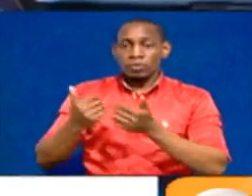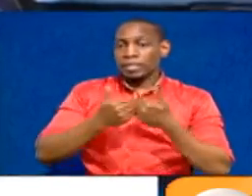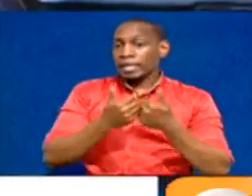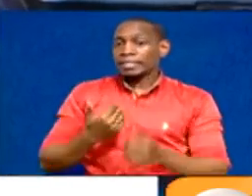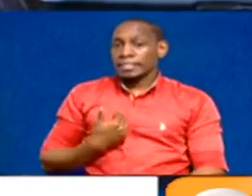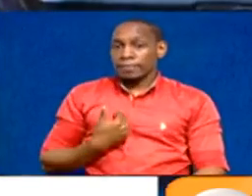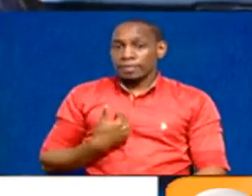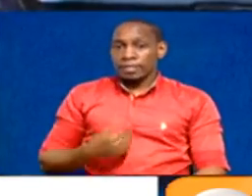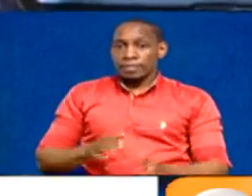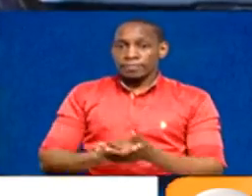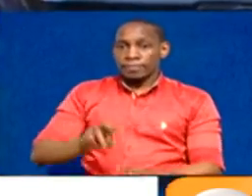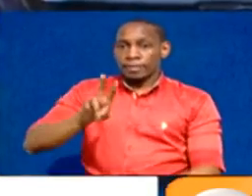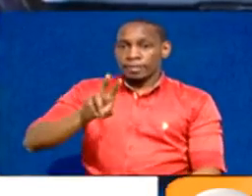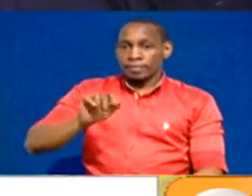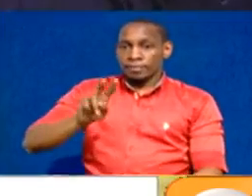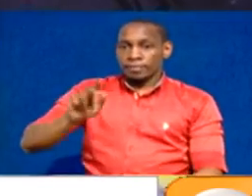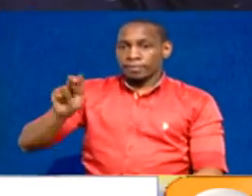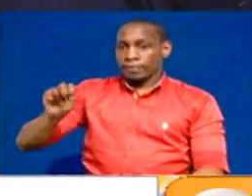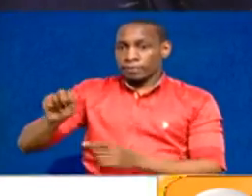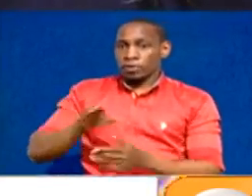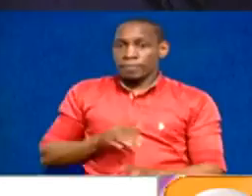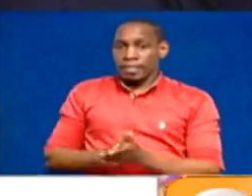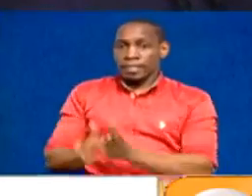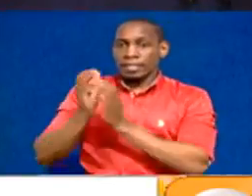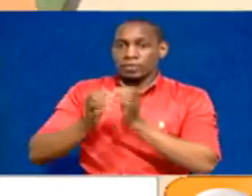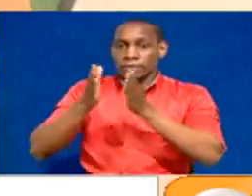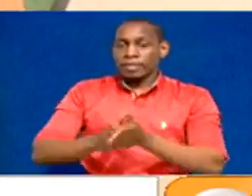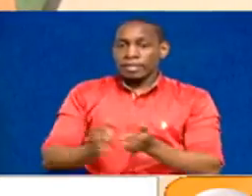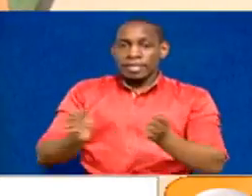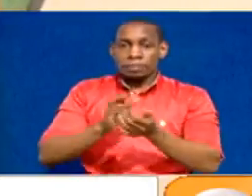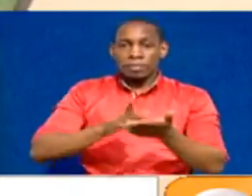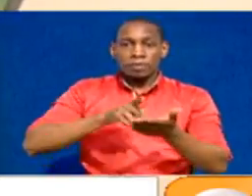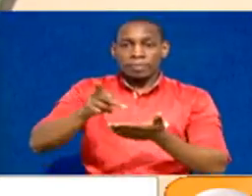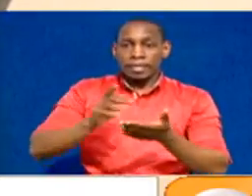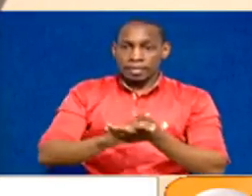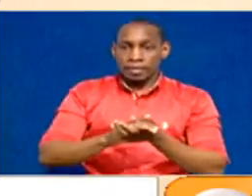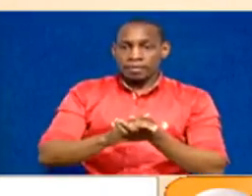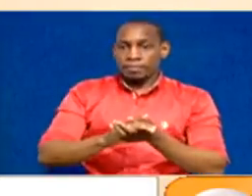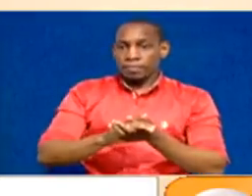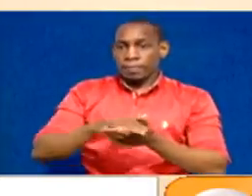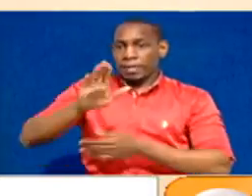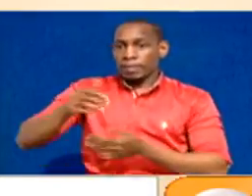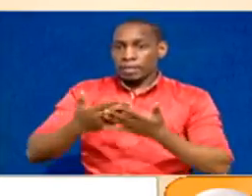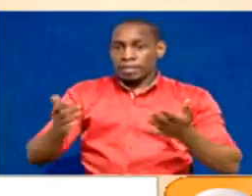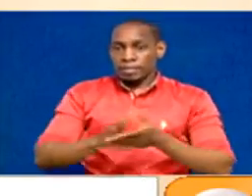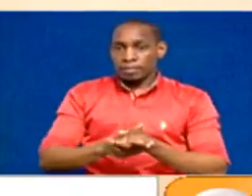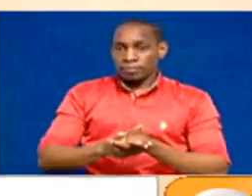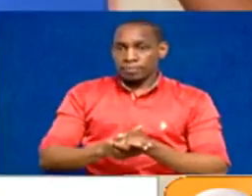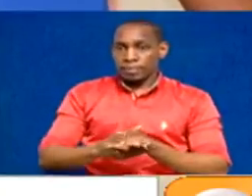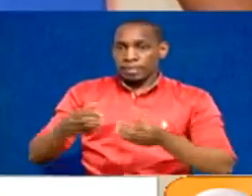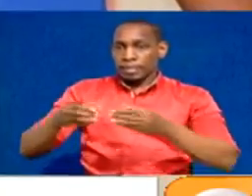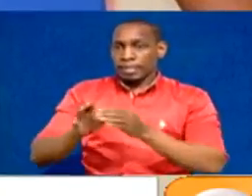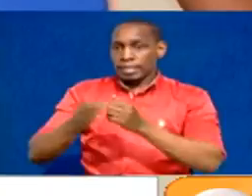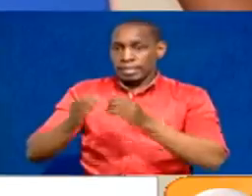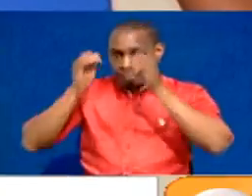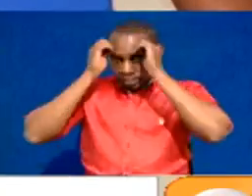of challenges. Vivian Adhiambo, her mother, a security officer, could not afford her painting materials. The Class 8 Pupil at Light Academy